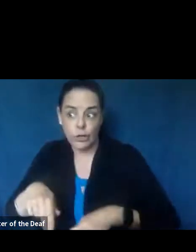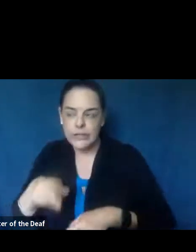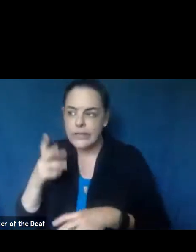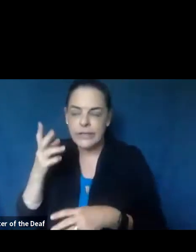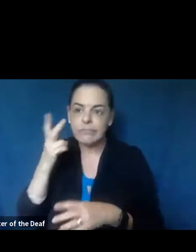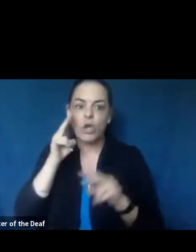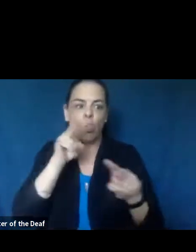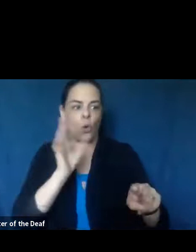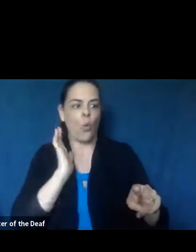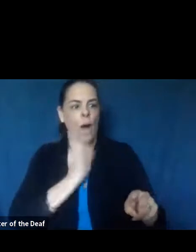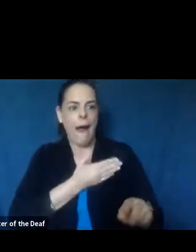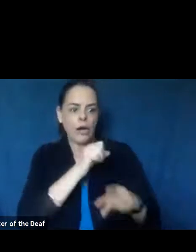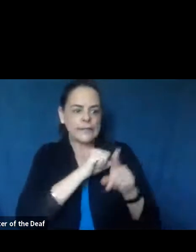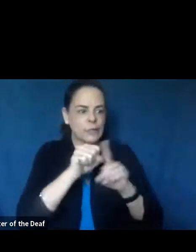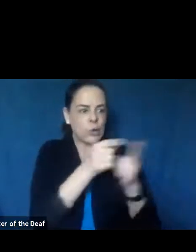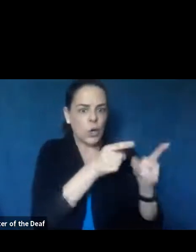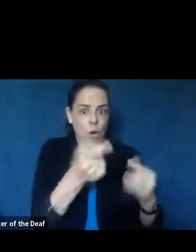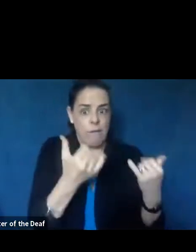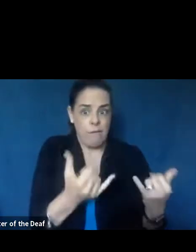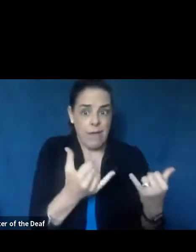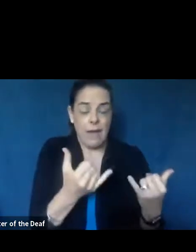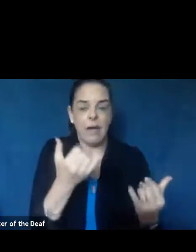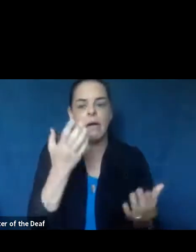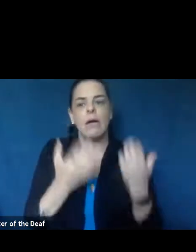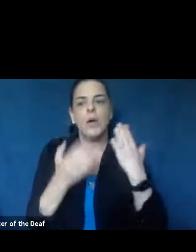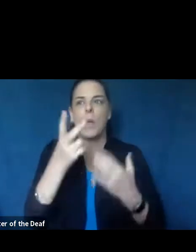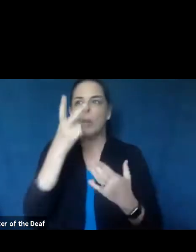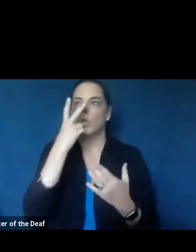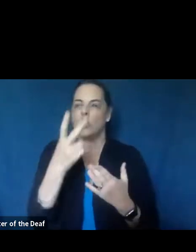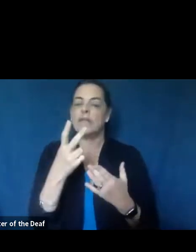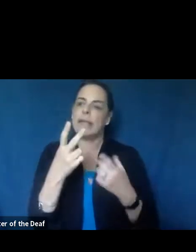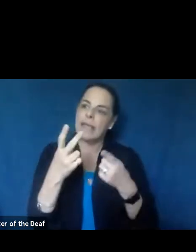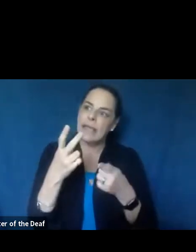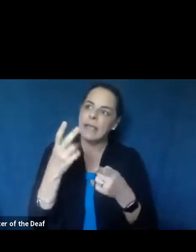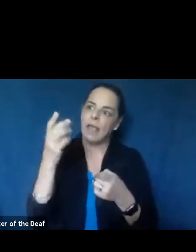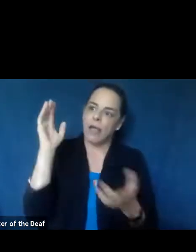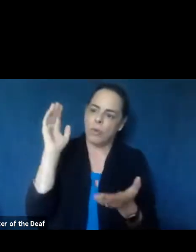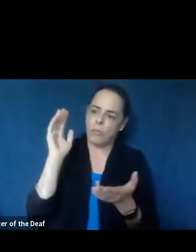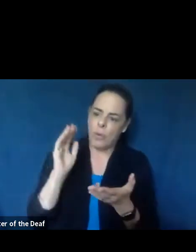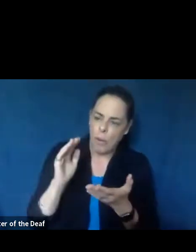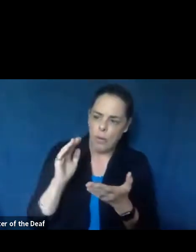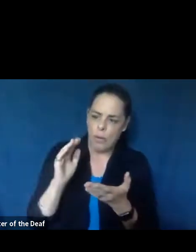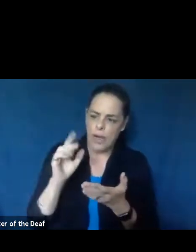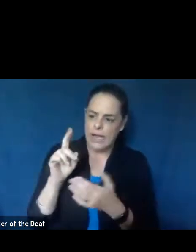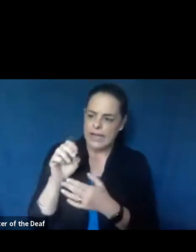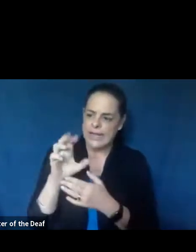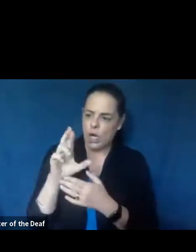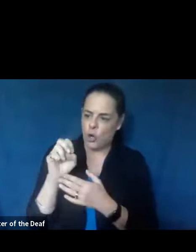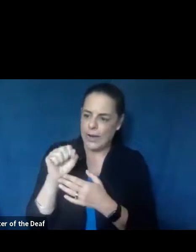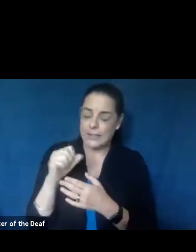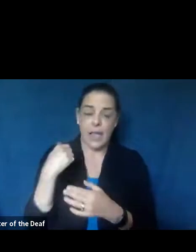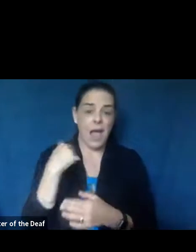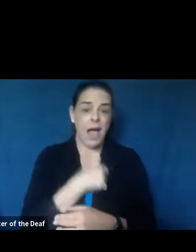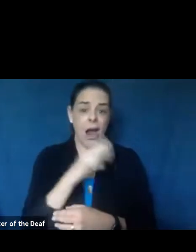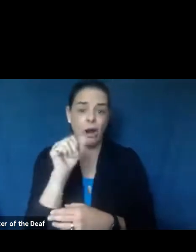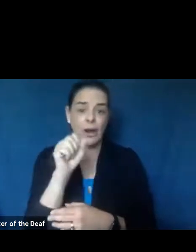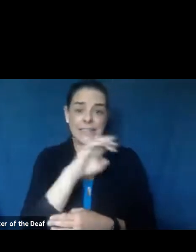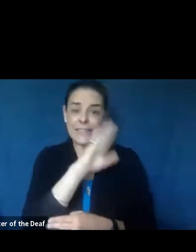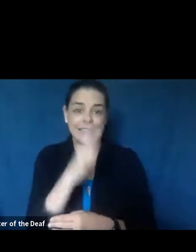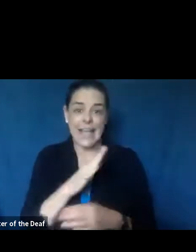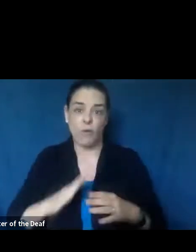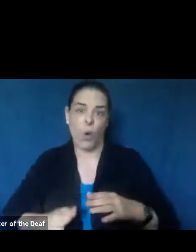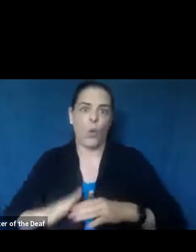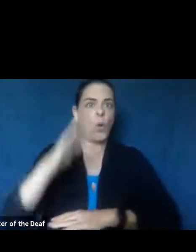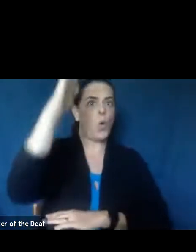And so there were some metrics. You might see that there's a metric to have a decrease in cases. We never had a spike in cases. And so